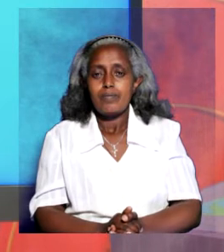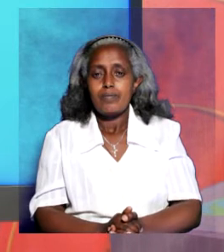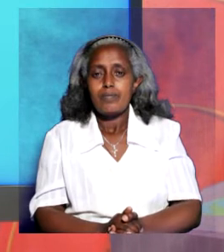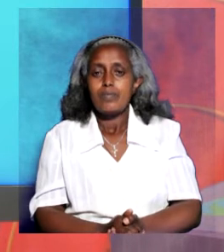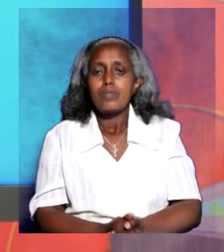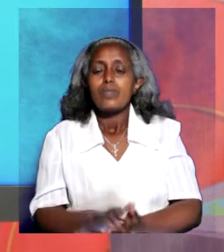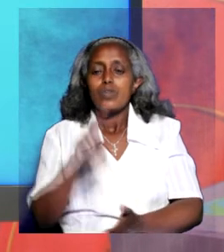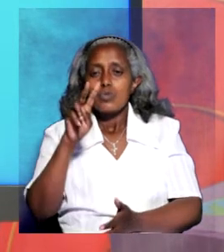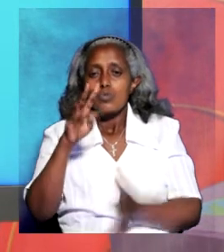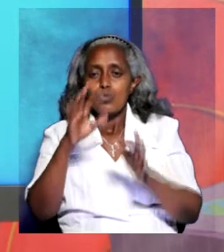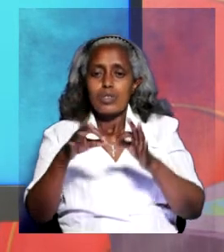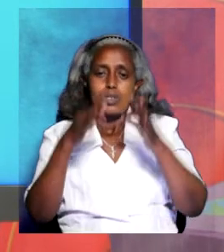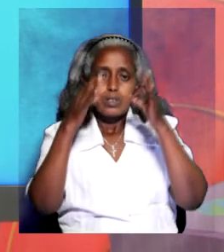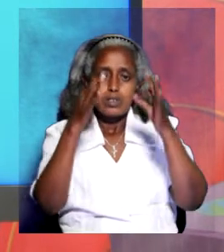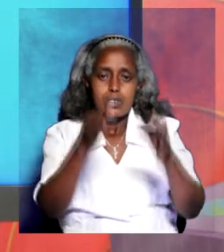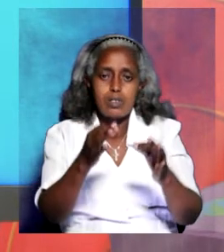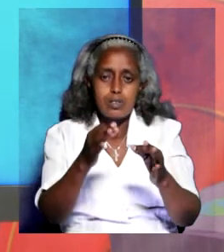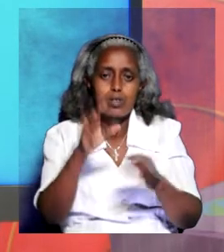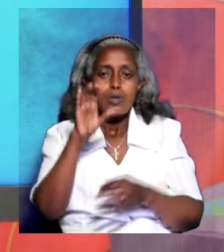To translate